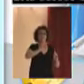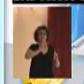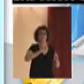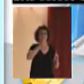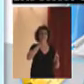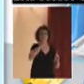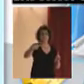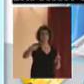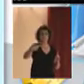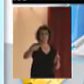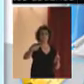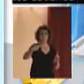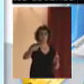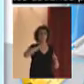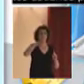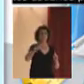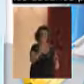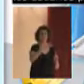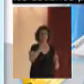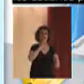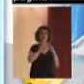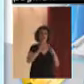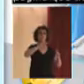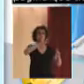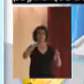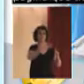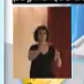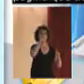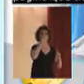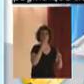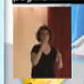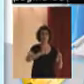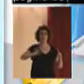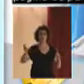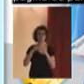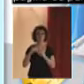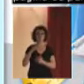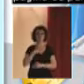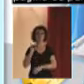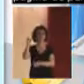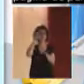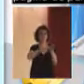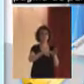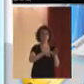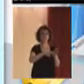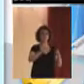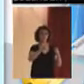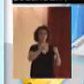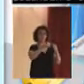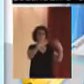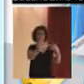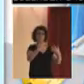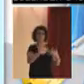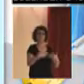to publish messages on a website or on a profile page that the users have, and the users can